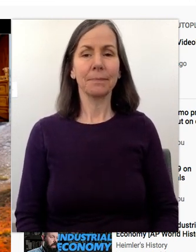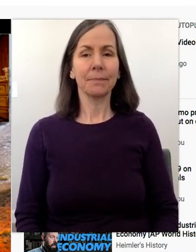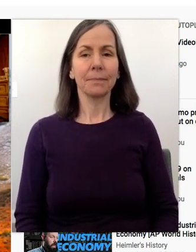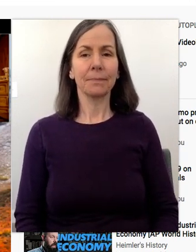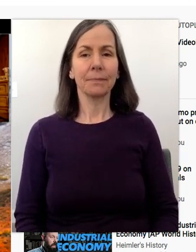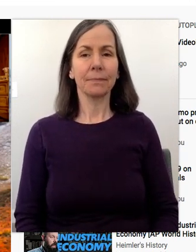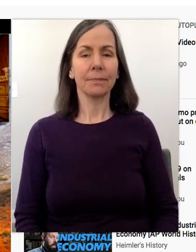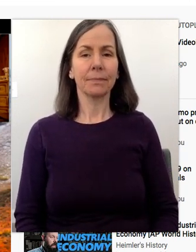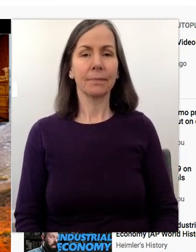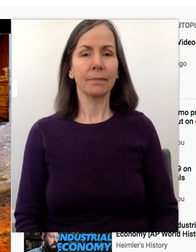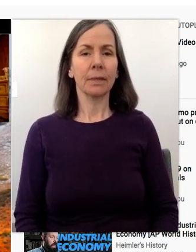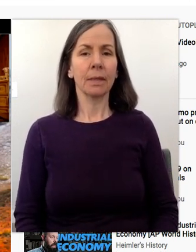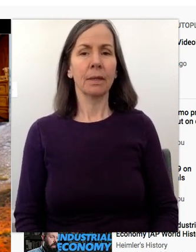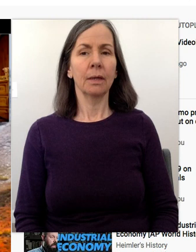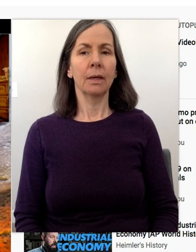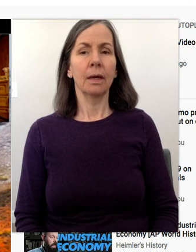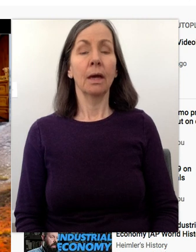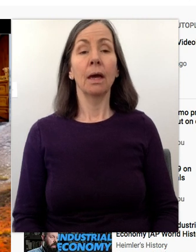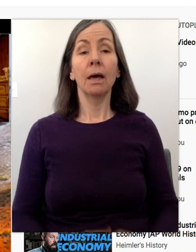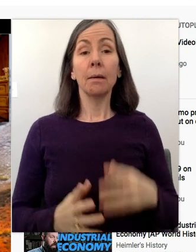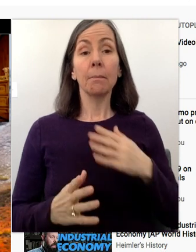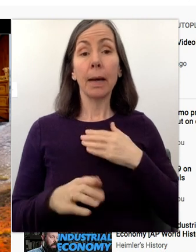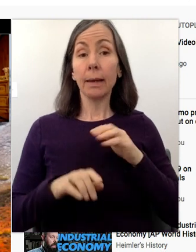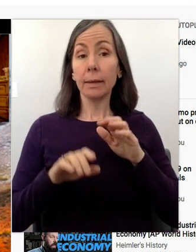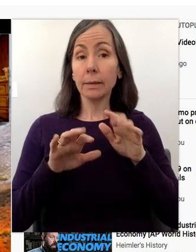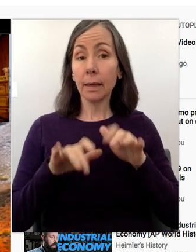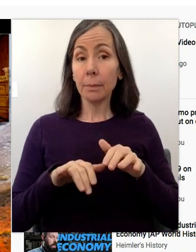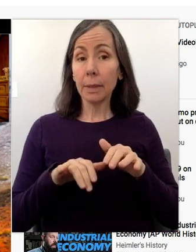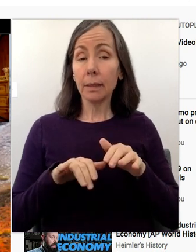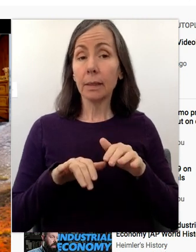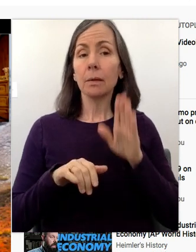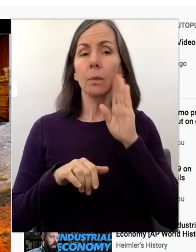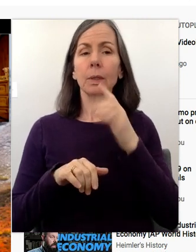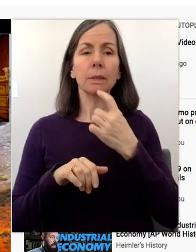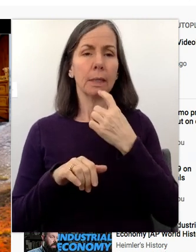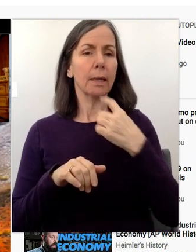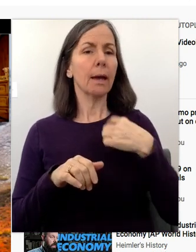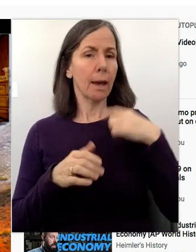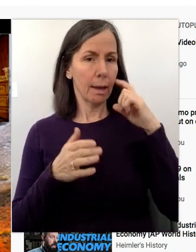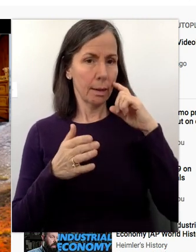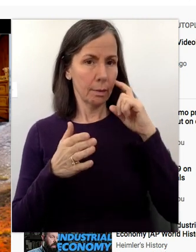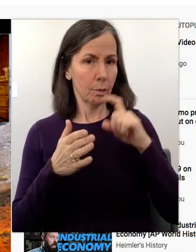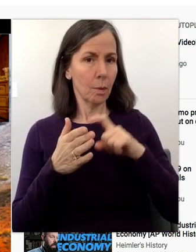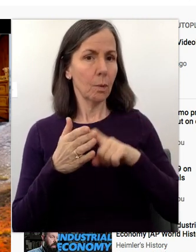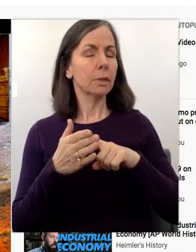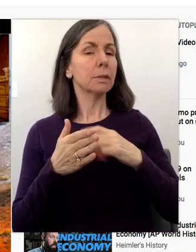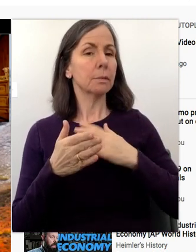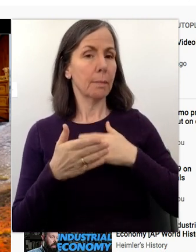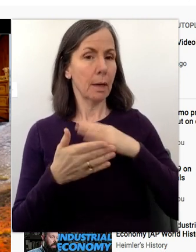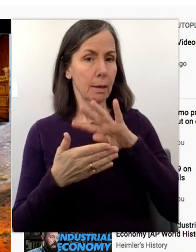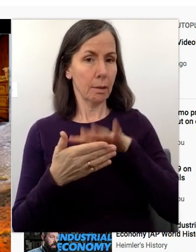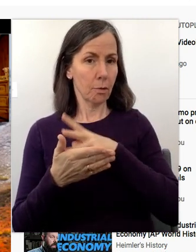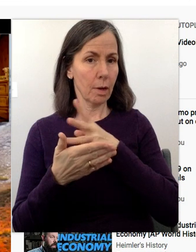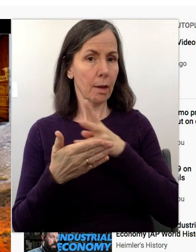And I'm going to say, I noticed my graph